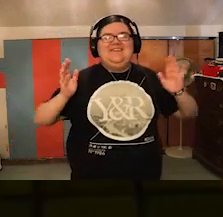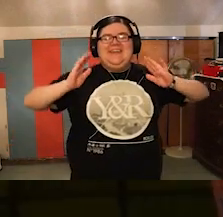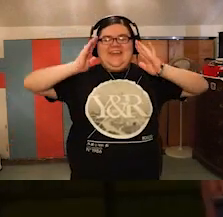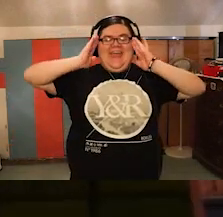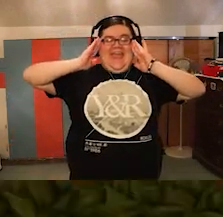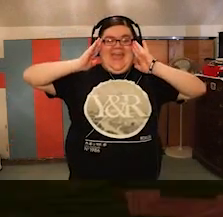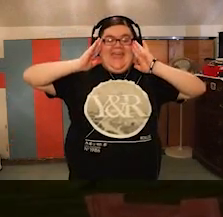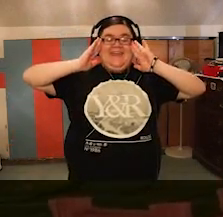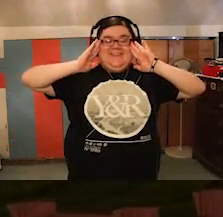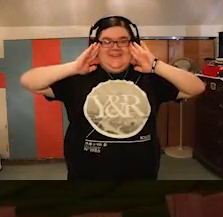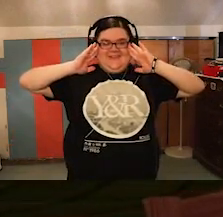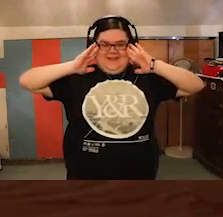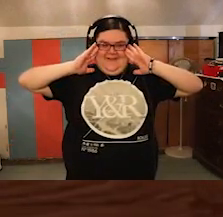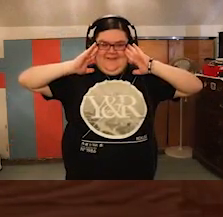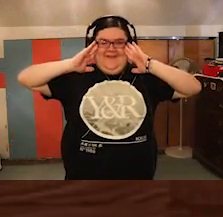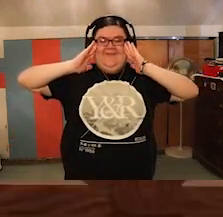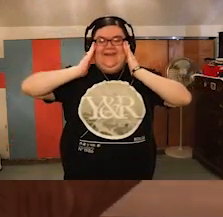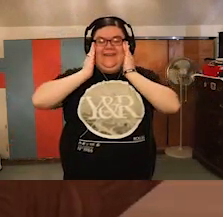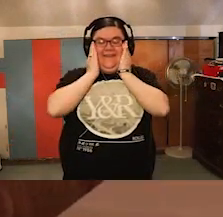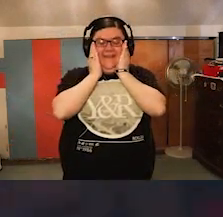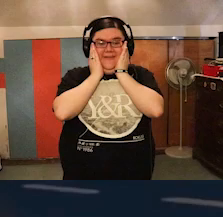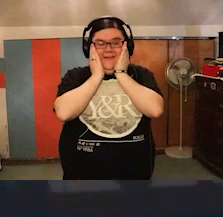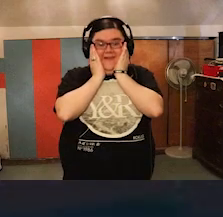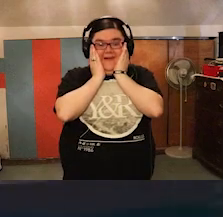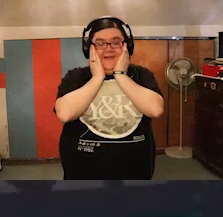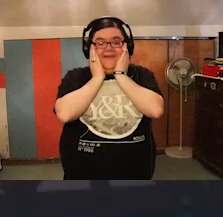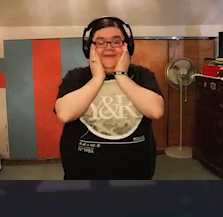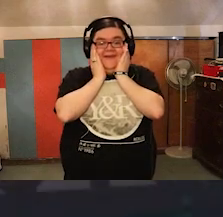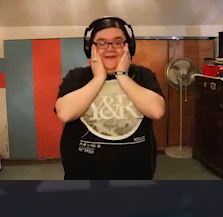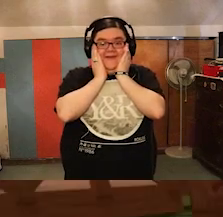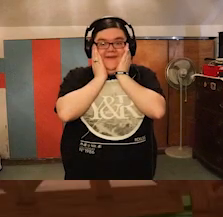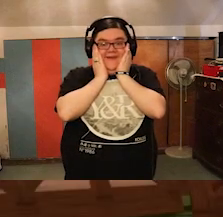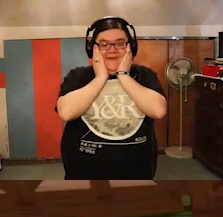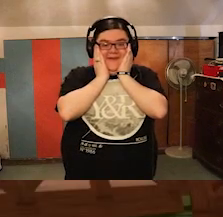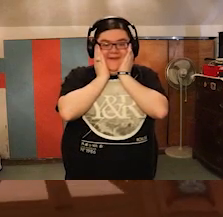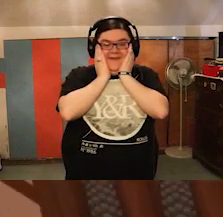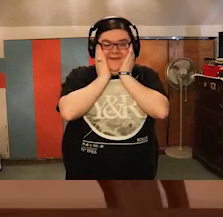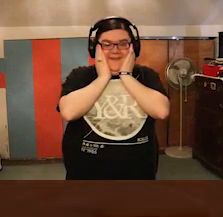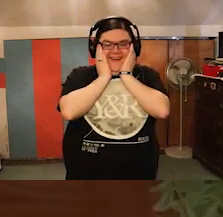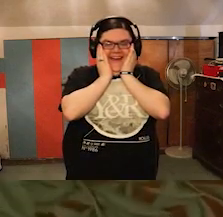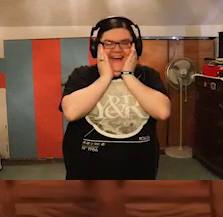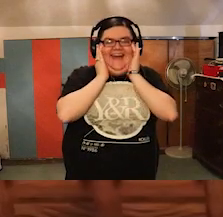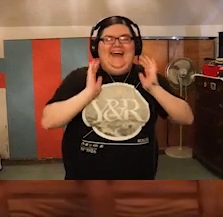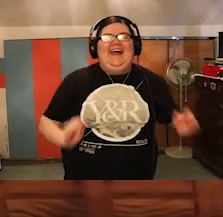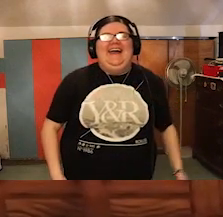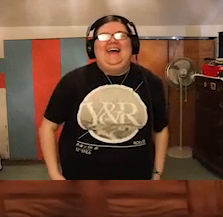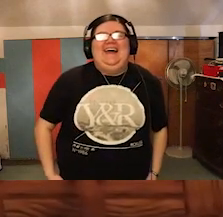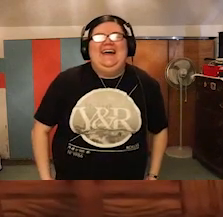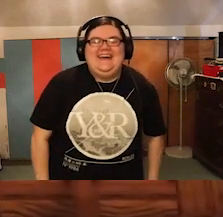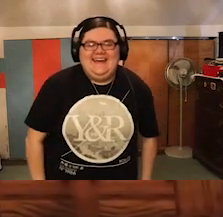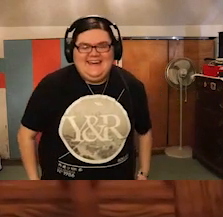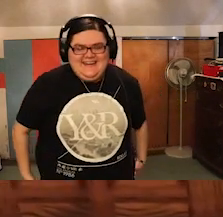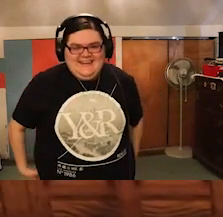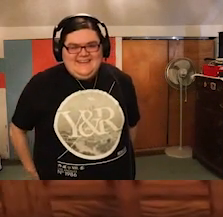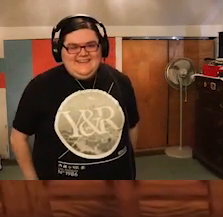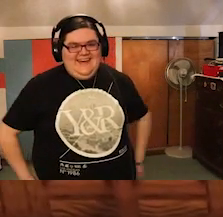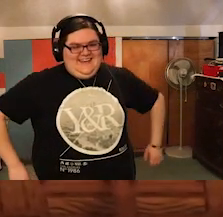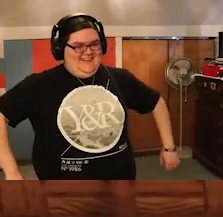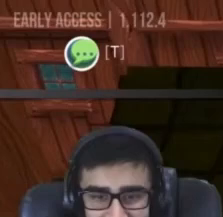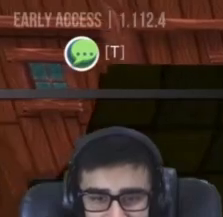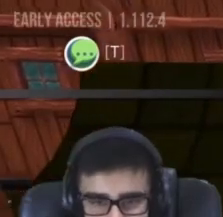That feels Nile. Like ages ago. Oh my god! When you try and fit in with the cool kids, isn't it